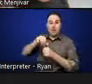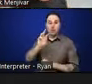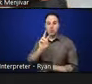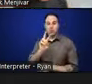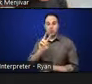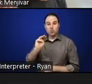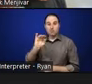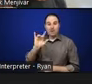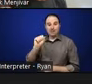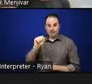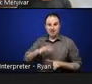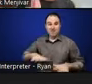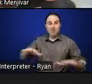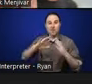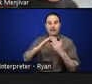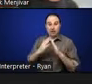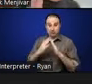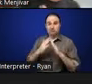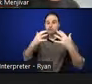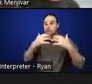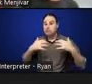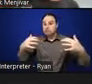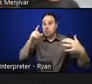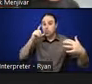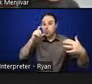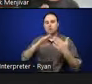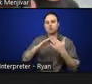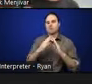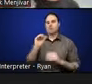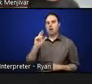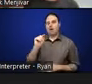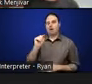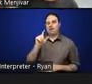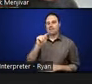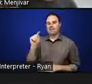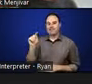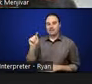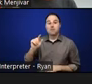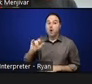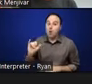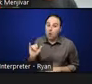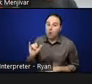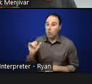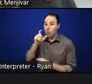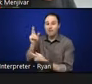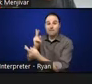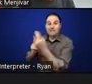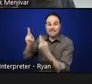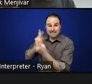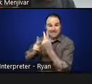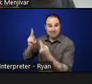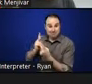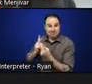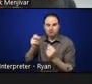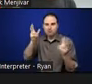primary audience was for the community of Bartlett, but then also for visitors who came out to listen to those